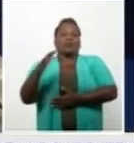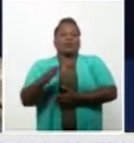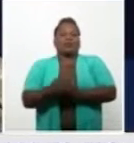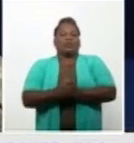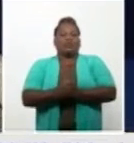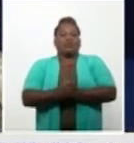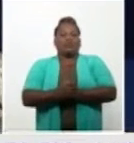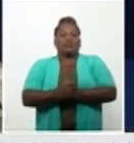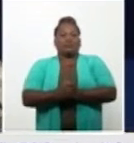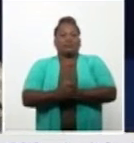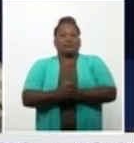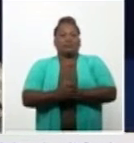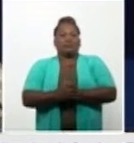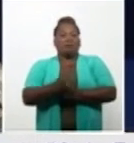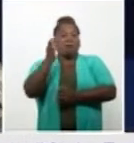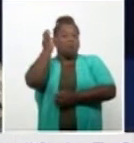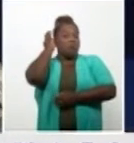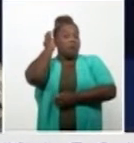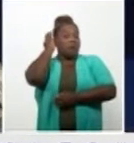133.